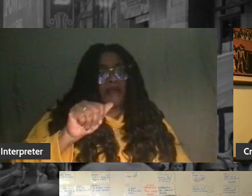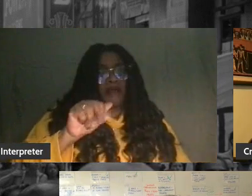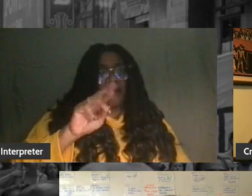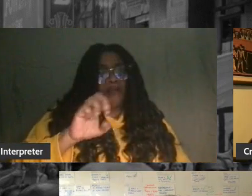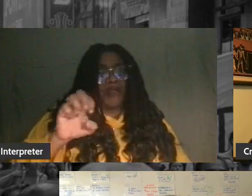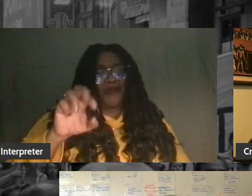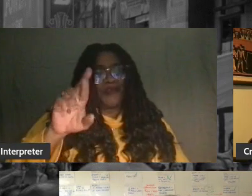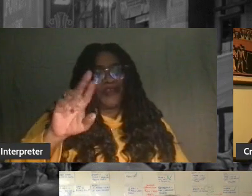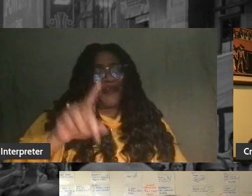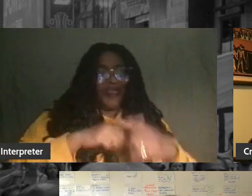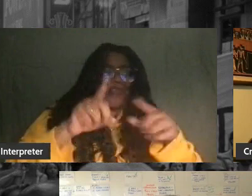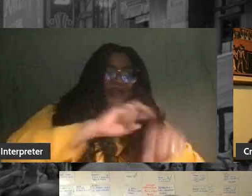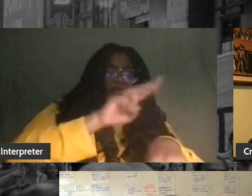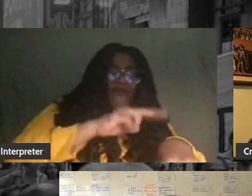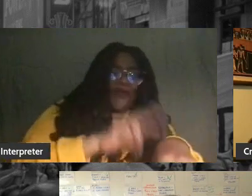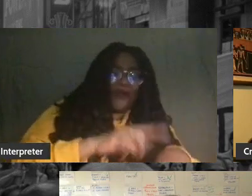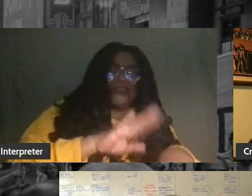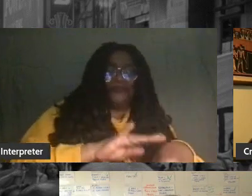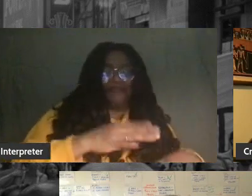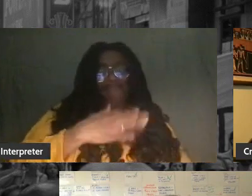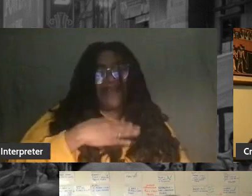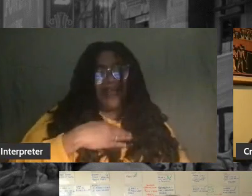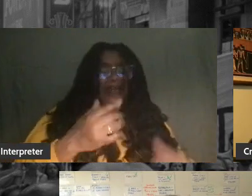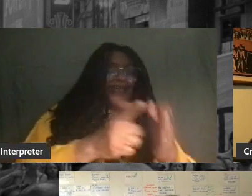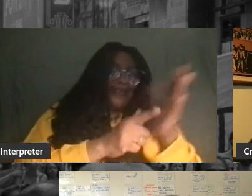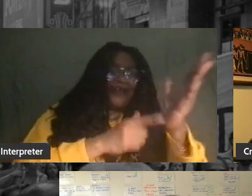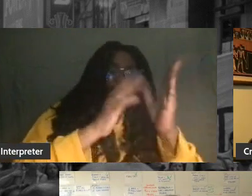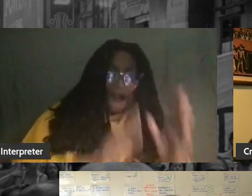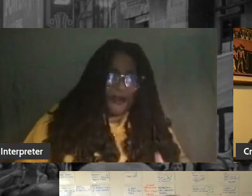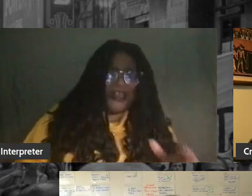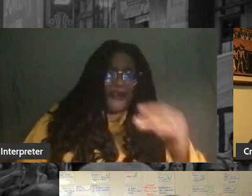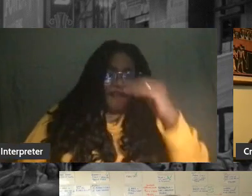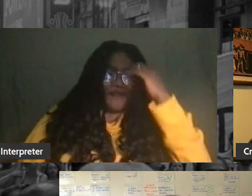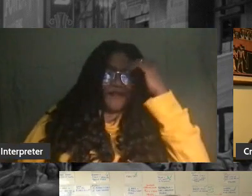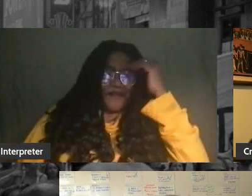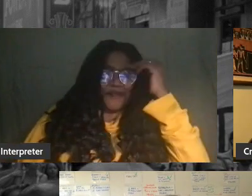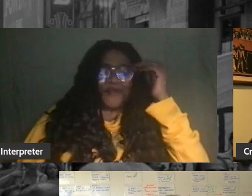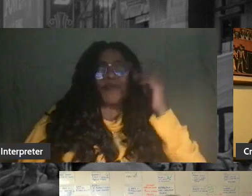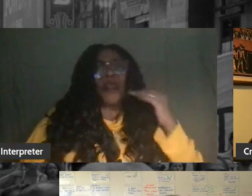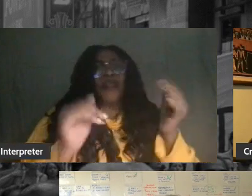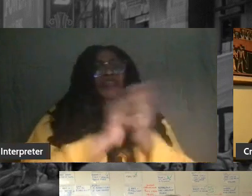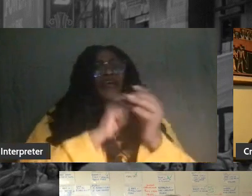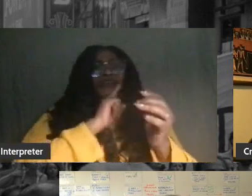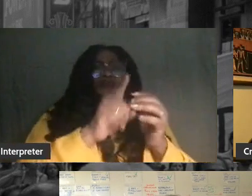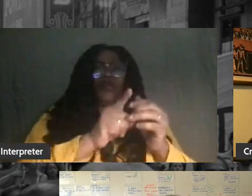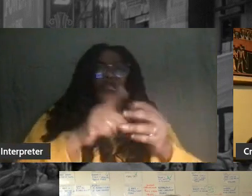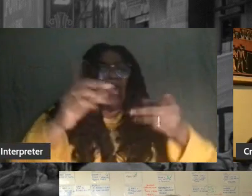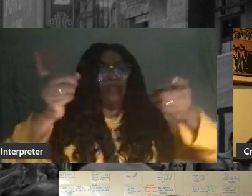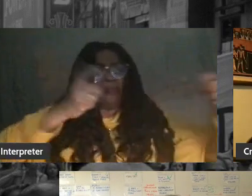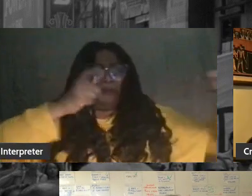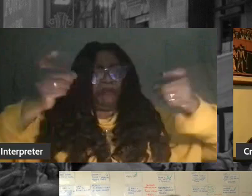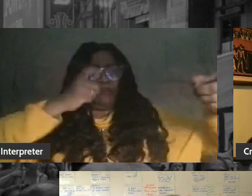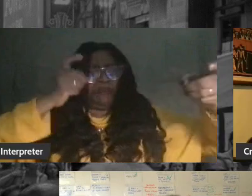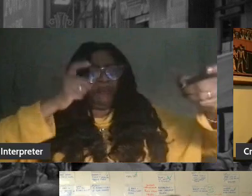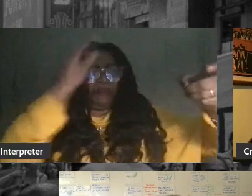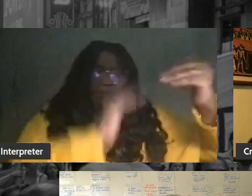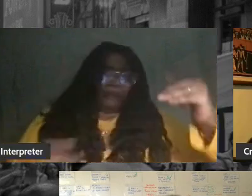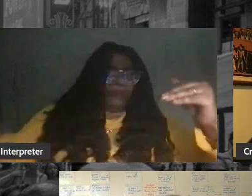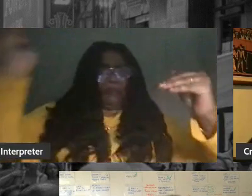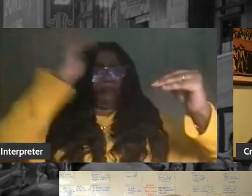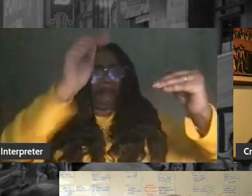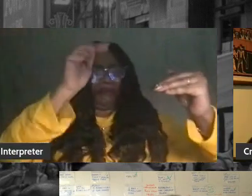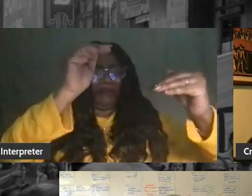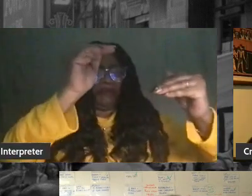attorney who has been, you know, the Maserati of my team all these